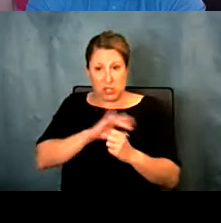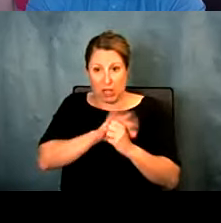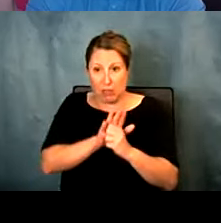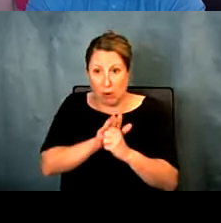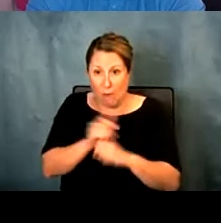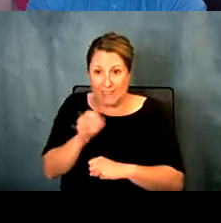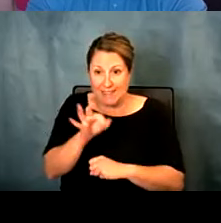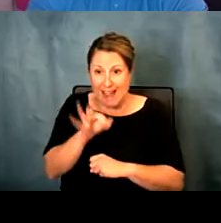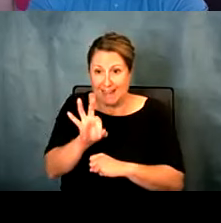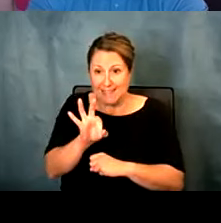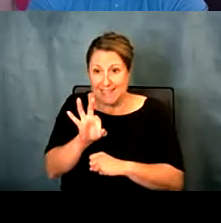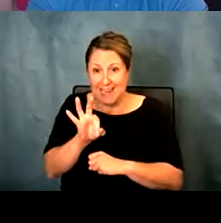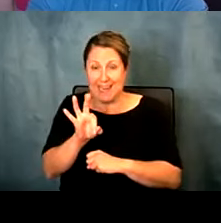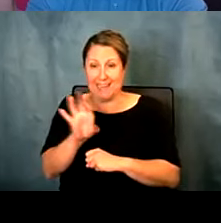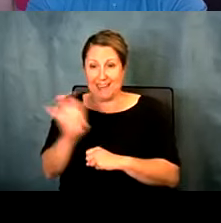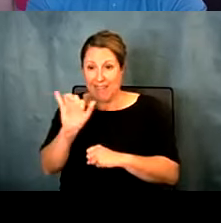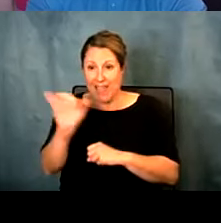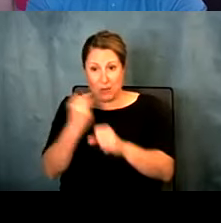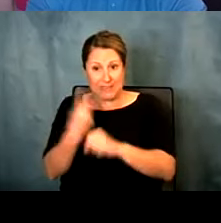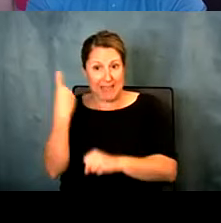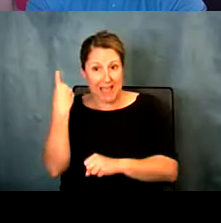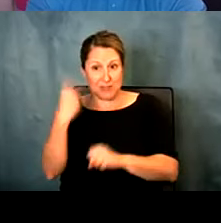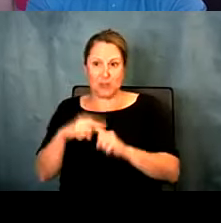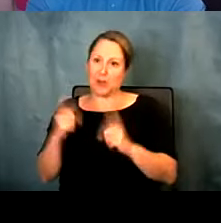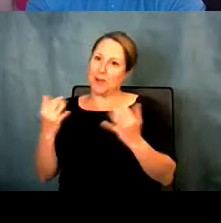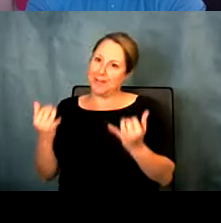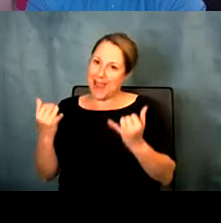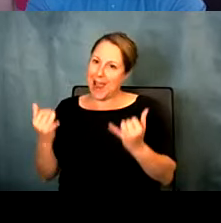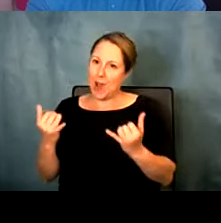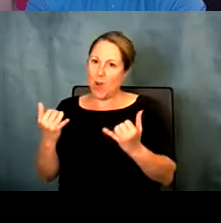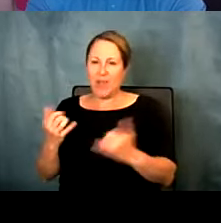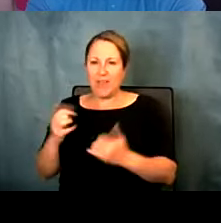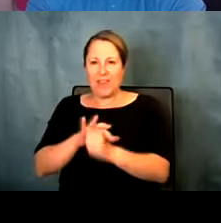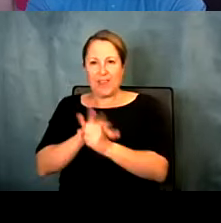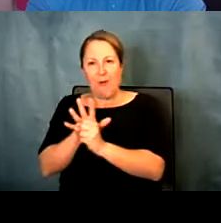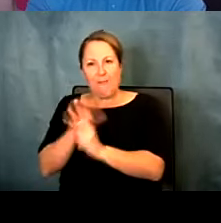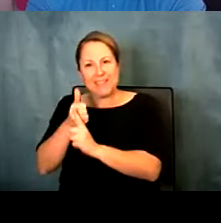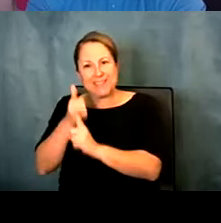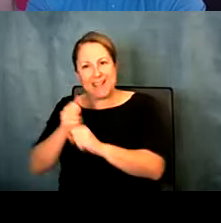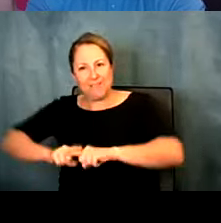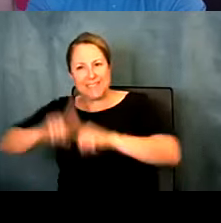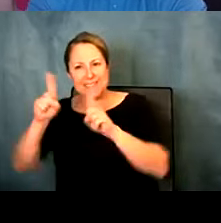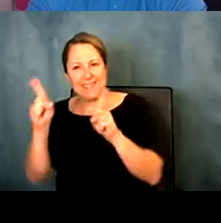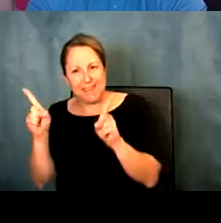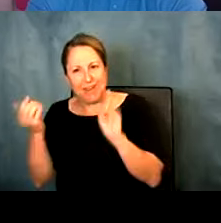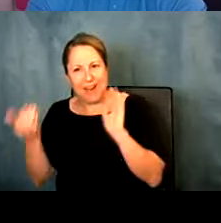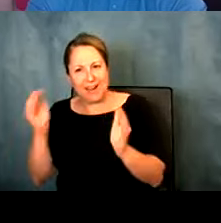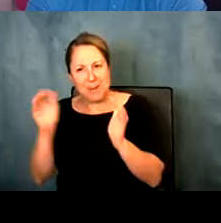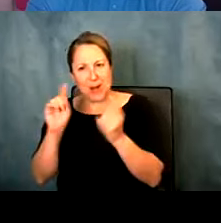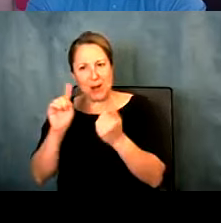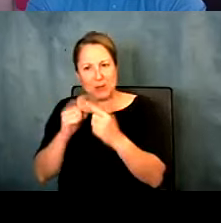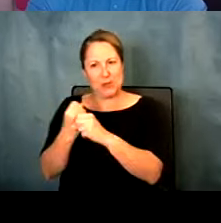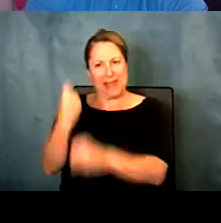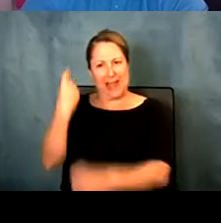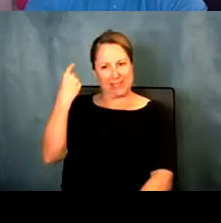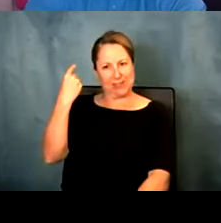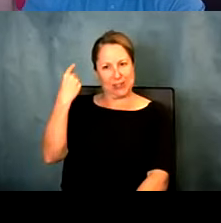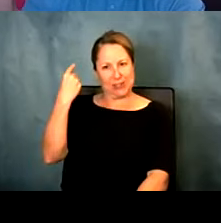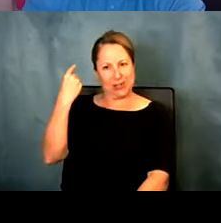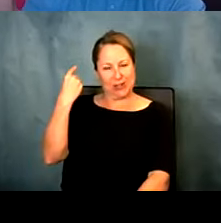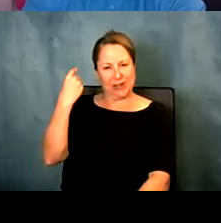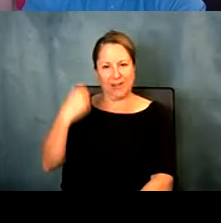vaccination, but we're in 2021. So the mutations that have happened is truthfully, truly medically